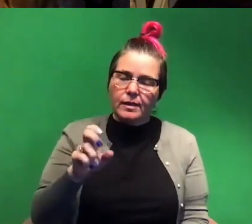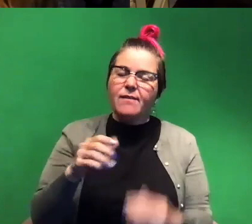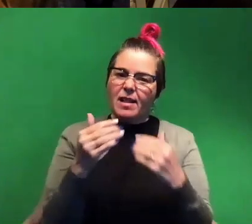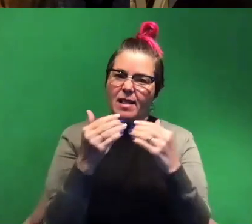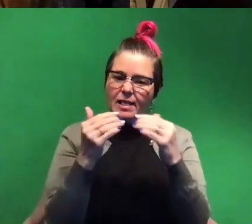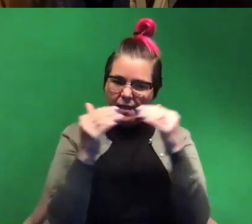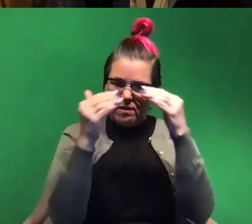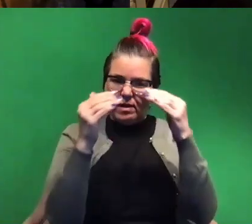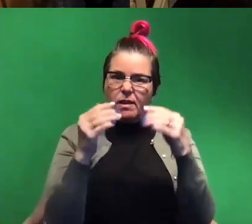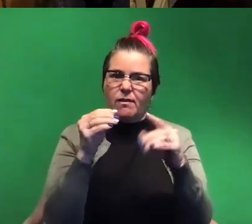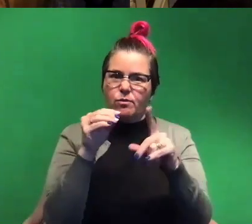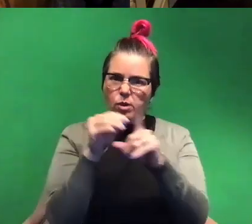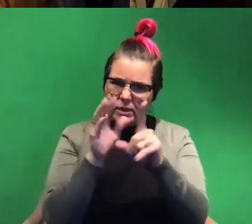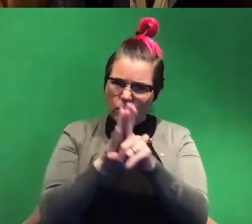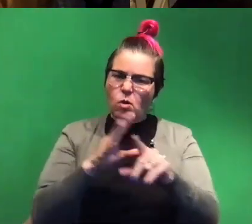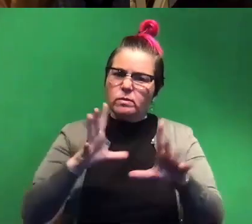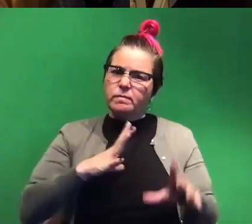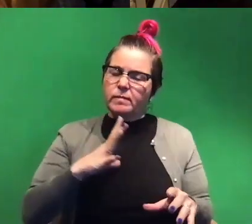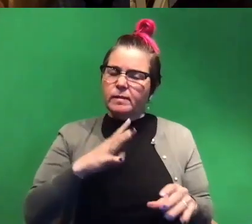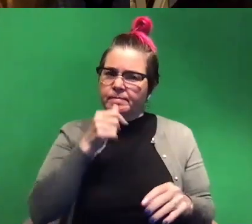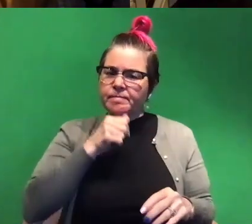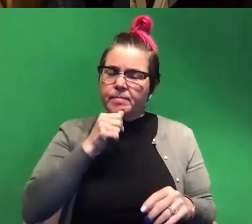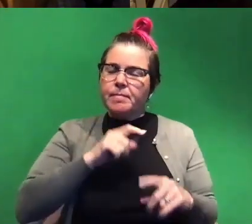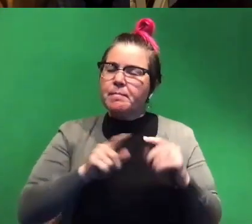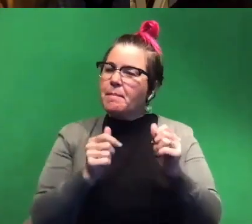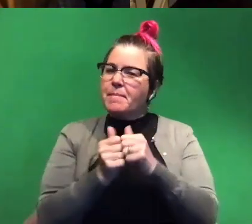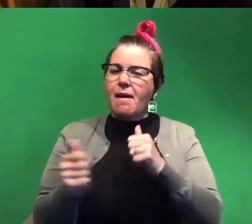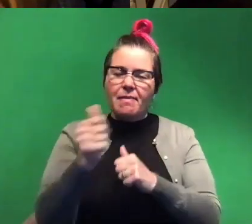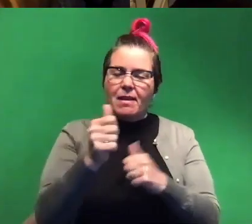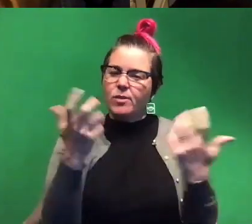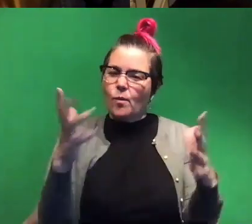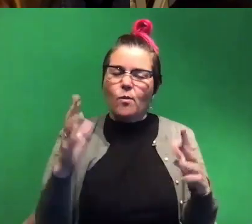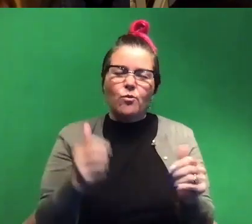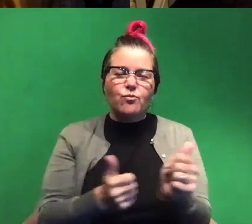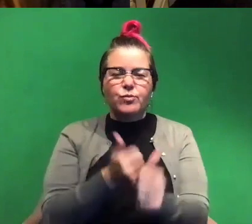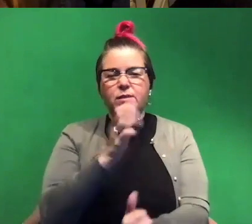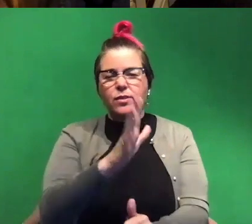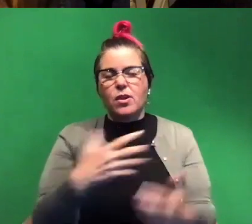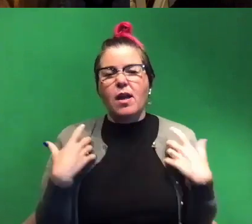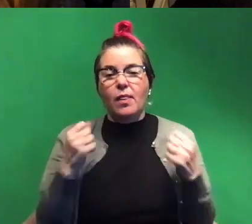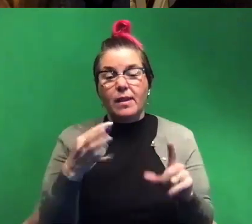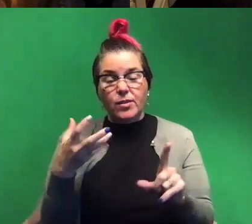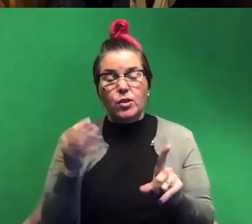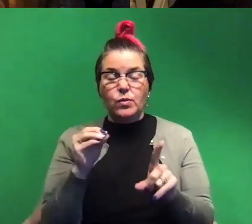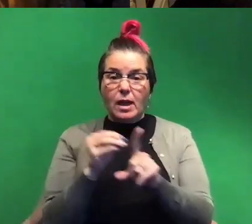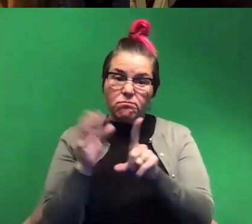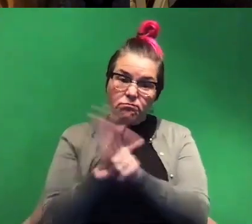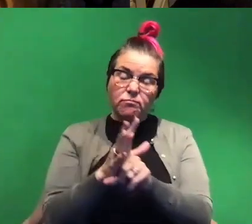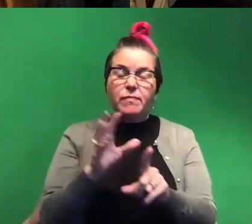to, and past that, we don't want to put their health at risk. And so if you were to be hit by the radioactive